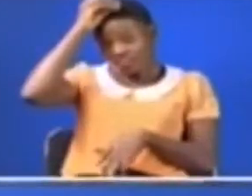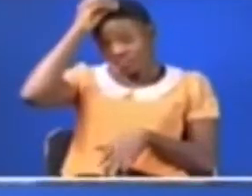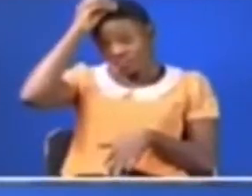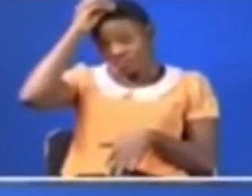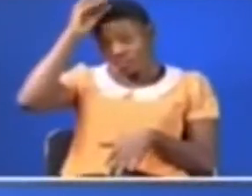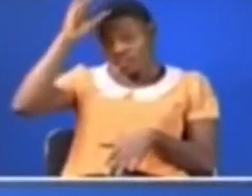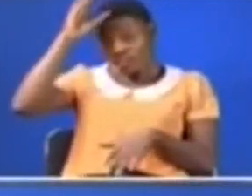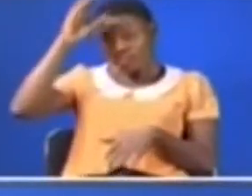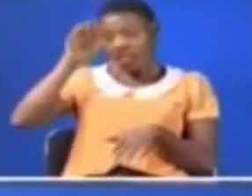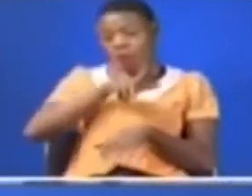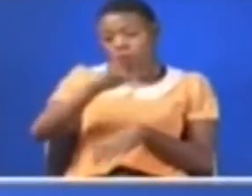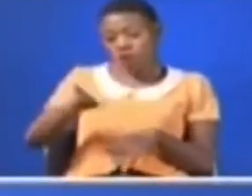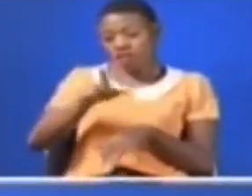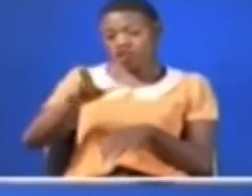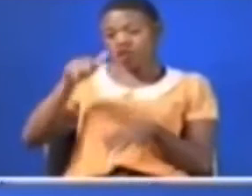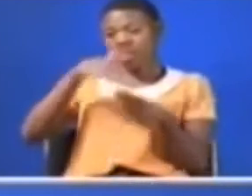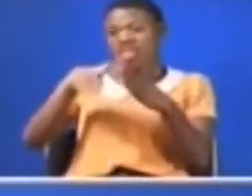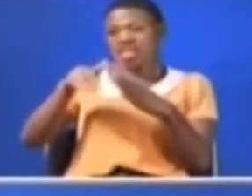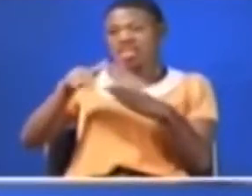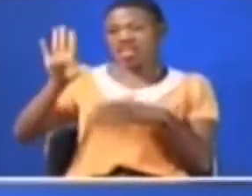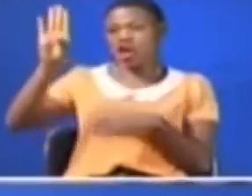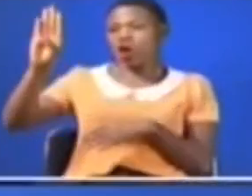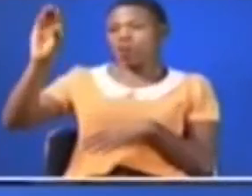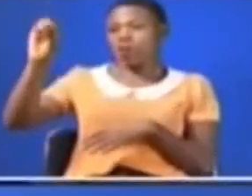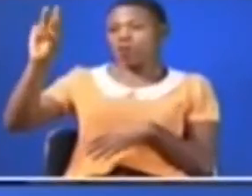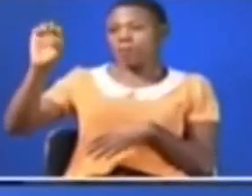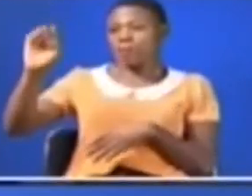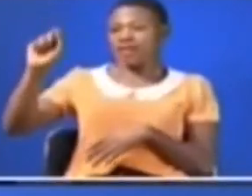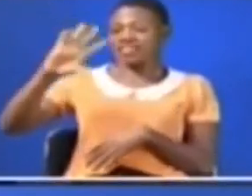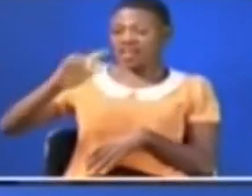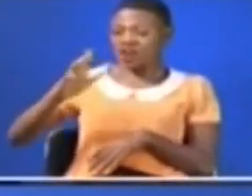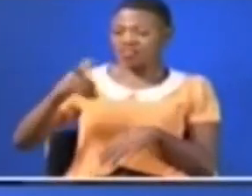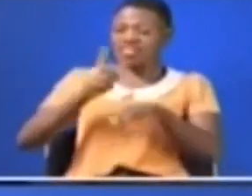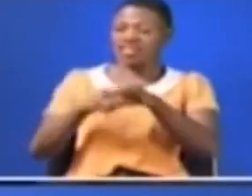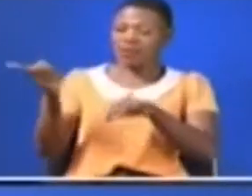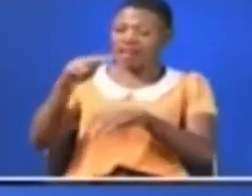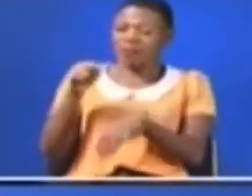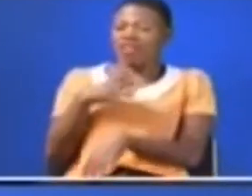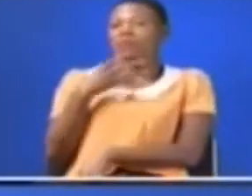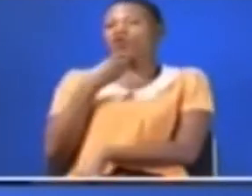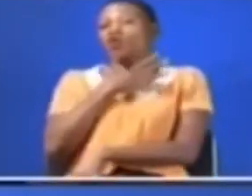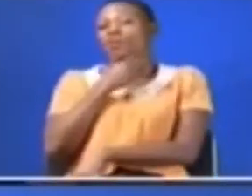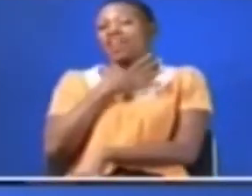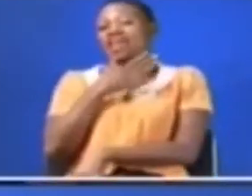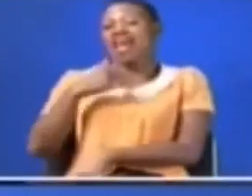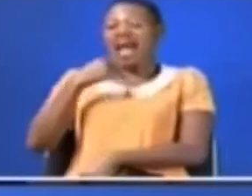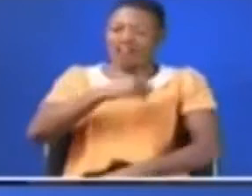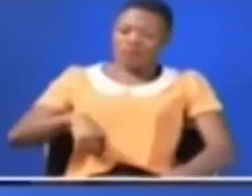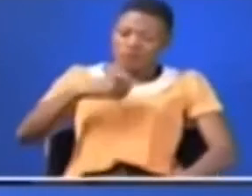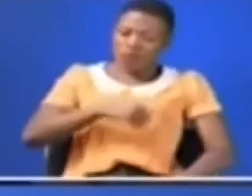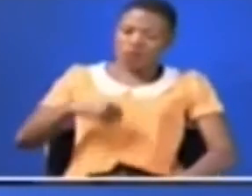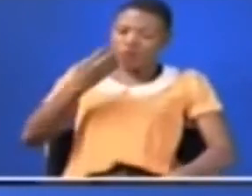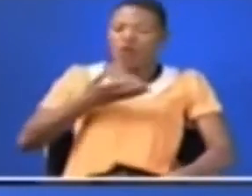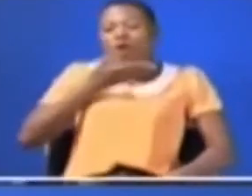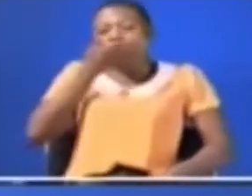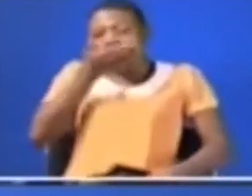Chebilat's location, Bomet's county. When they came with a complaint of abdominal pain, vomiting